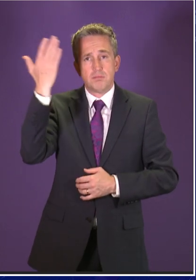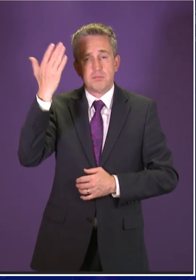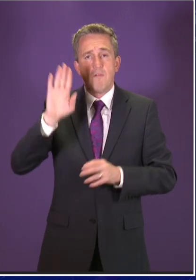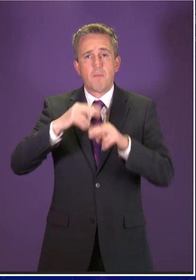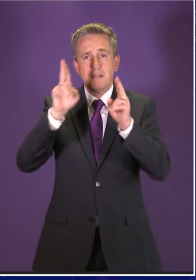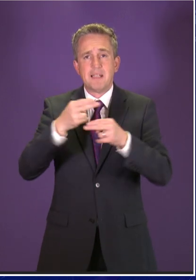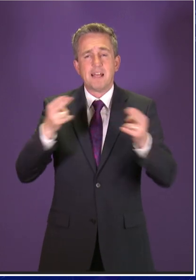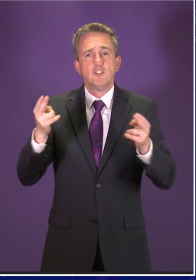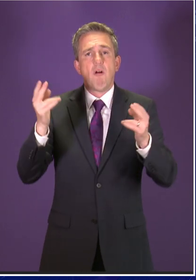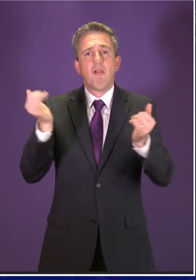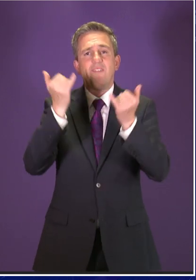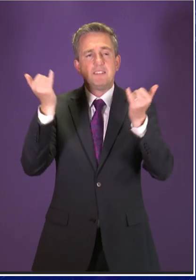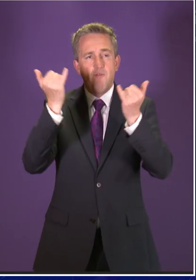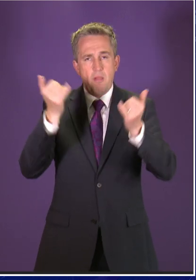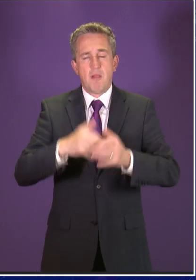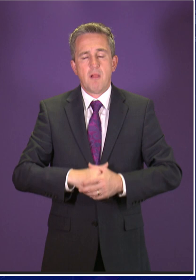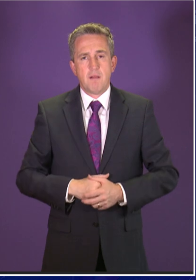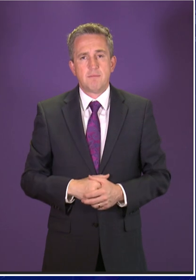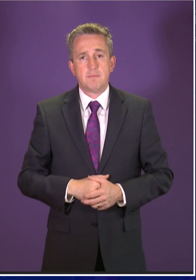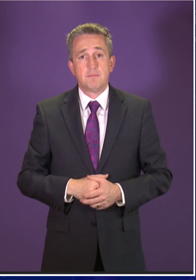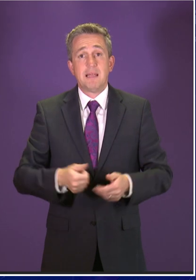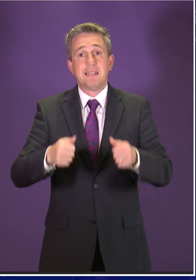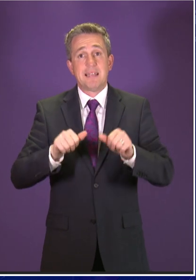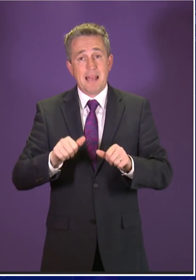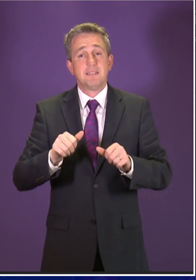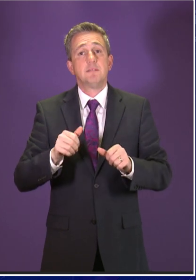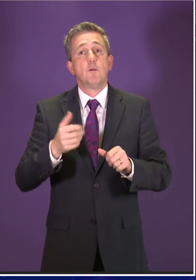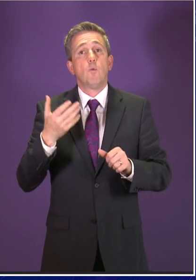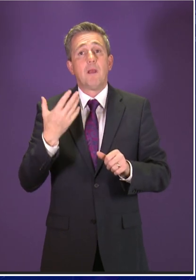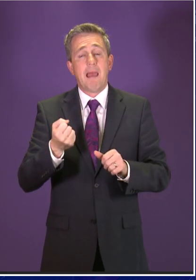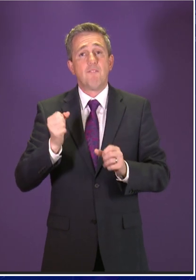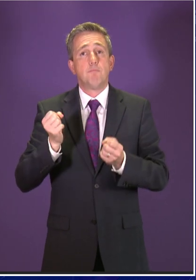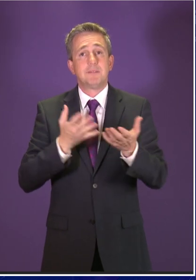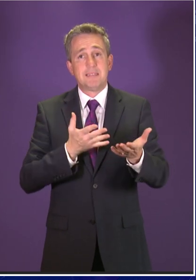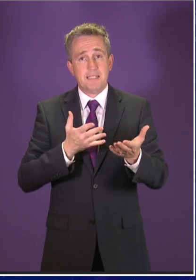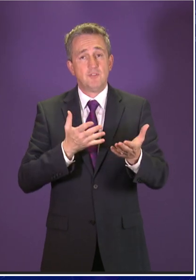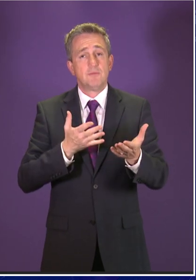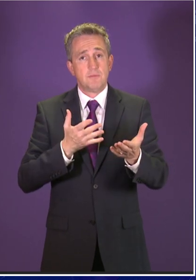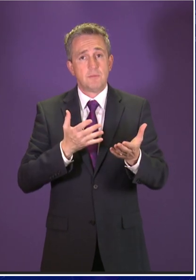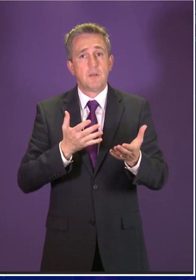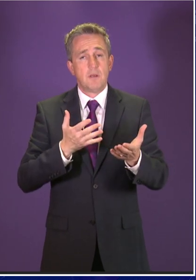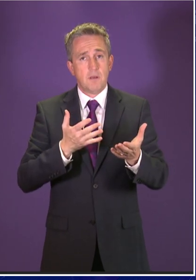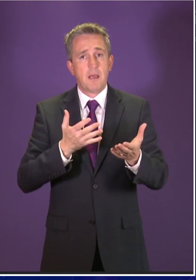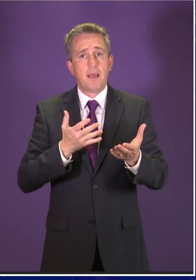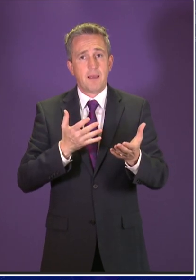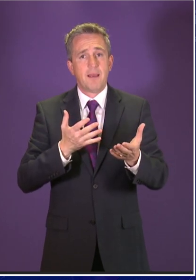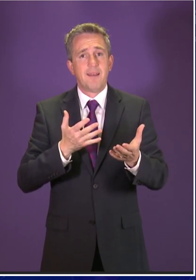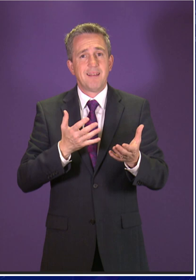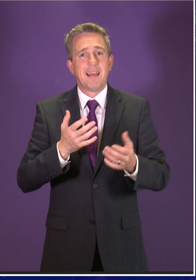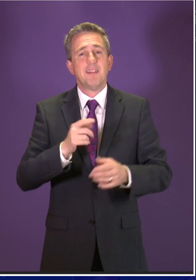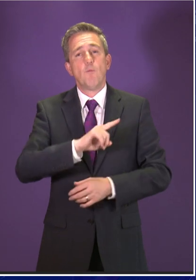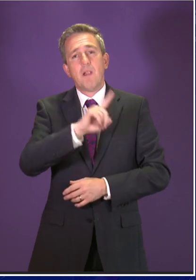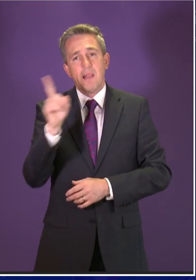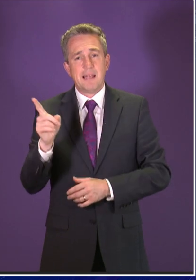International Festival. However, we're now going to hear, if I can, the first of our presentations, which will lead into the plenaries, the private